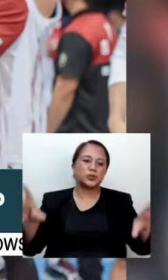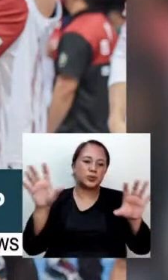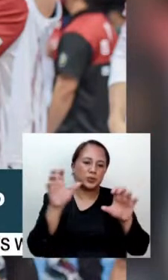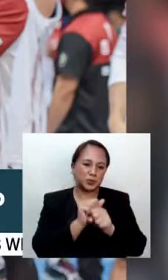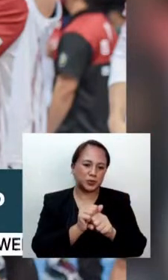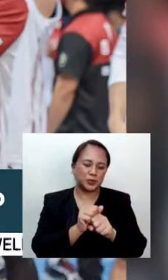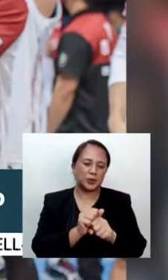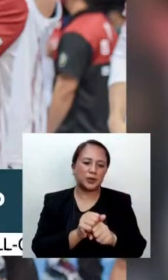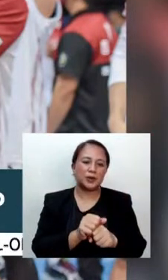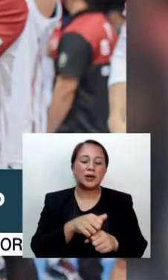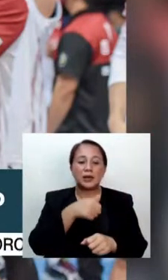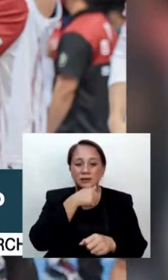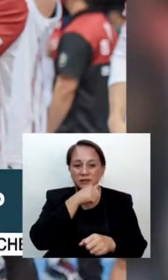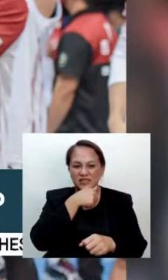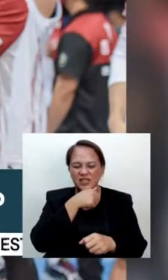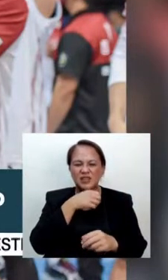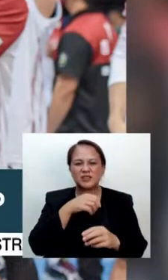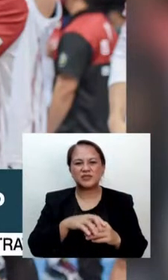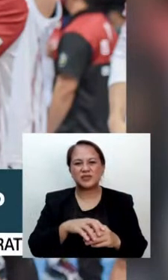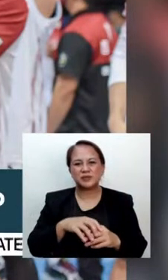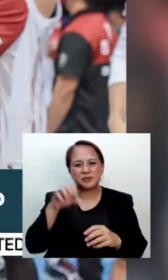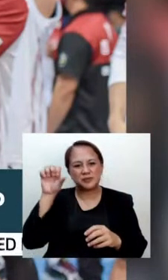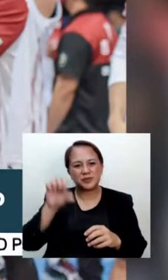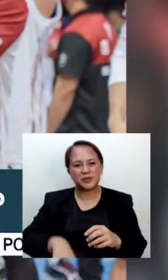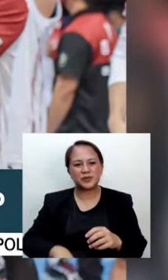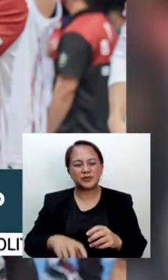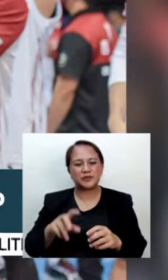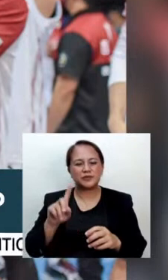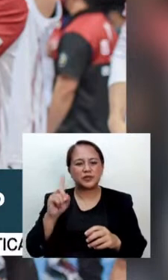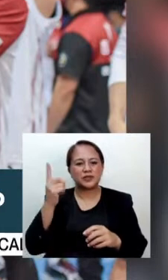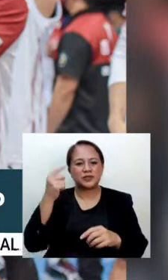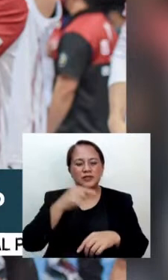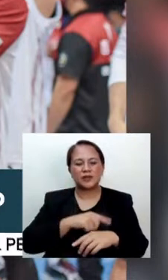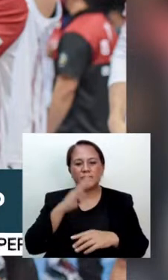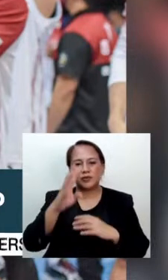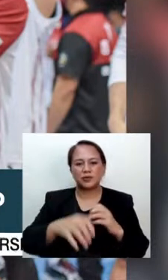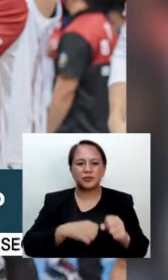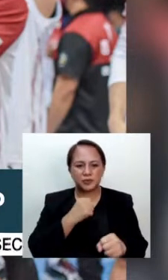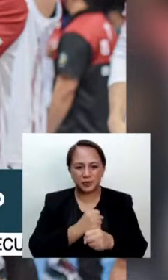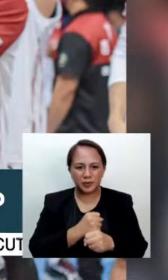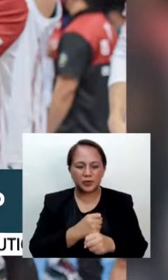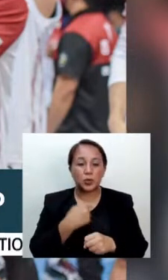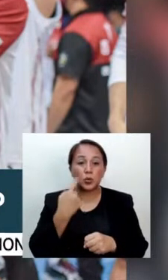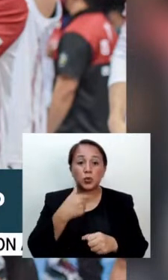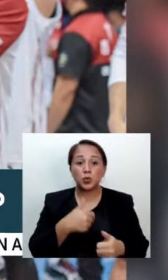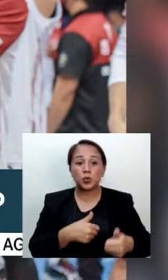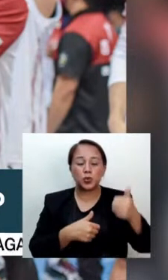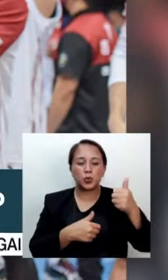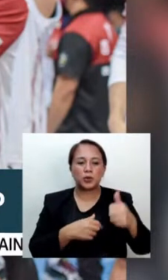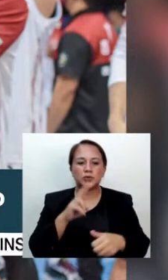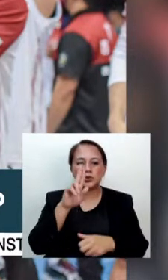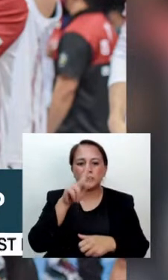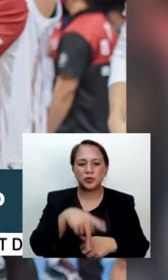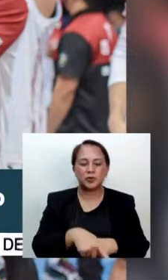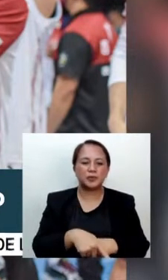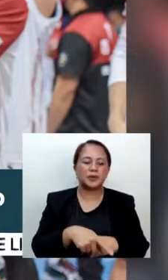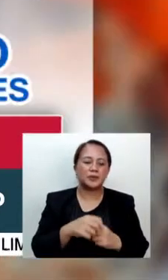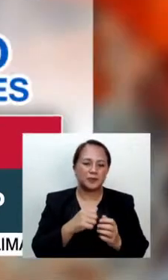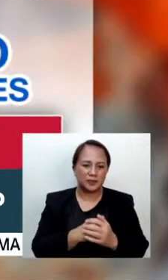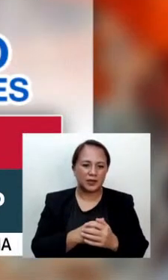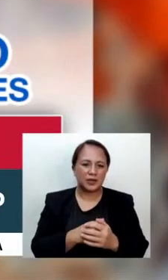Blue Eagles lost for the first time in 4 years as they were edged by the University of the Philippines Fighting Maroons